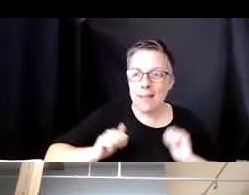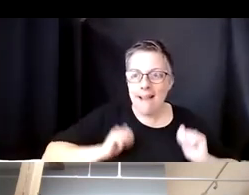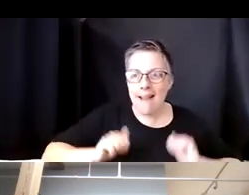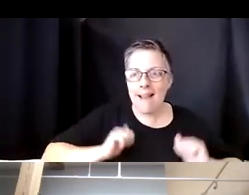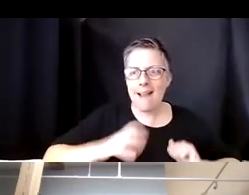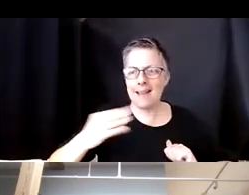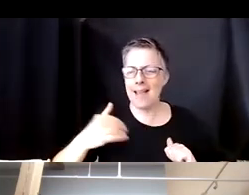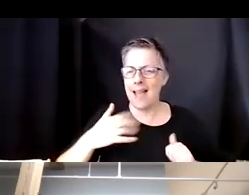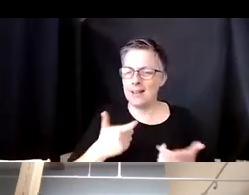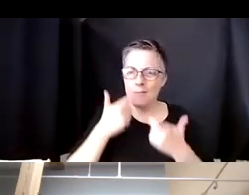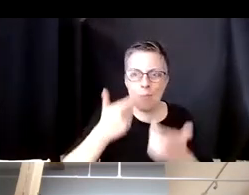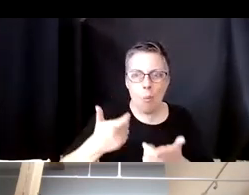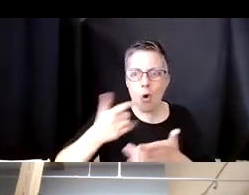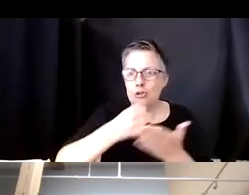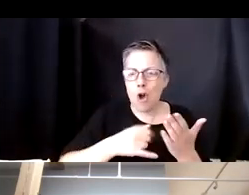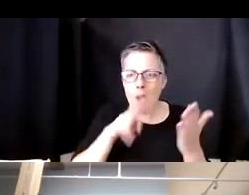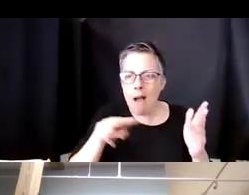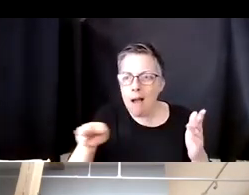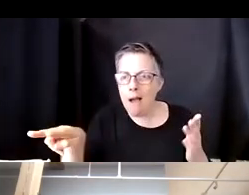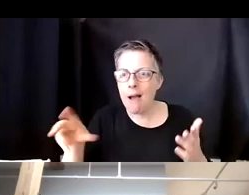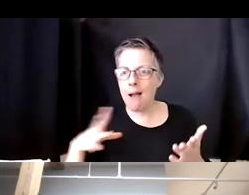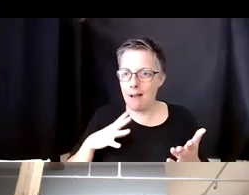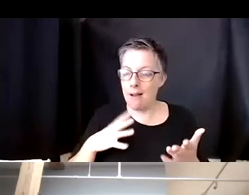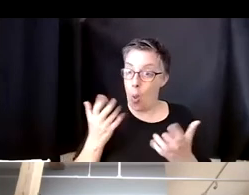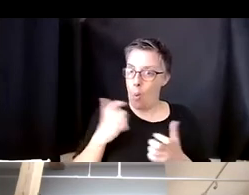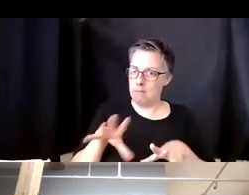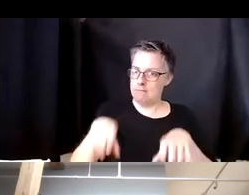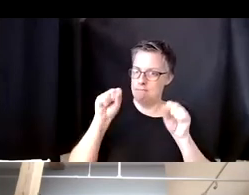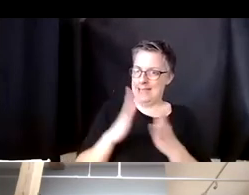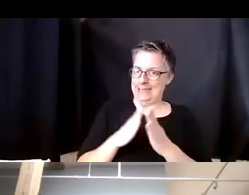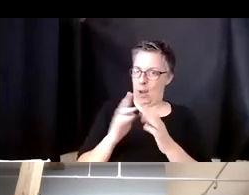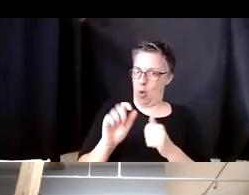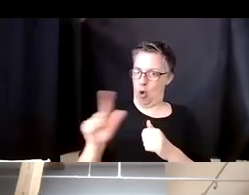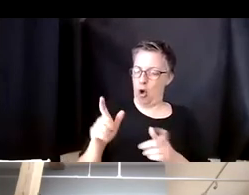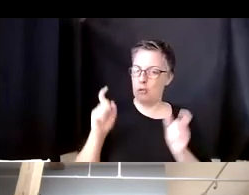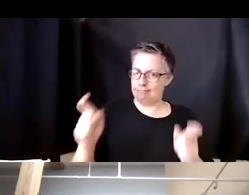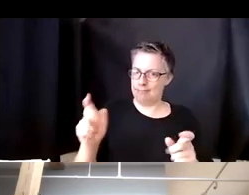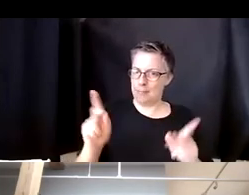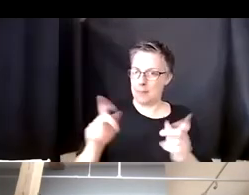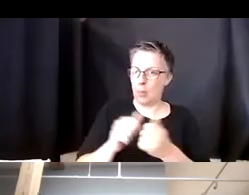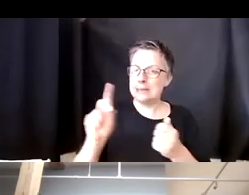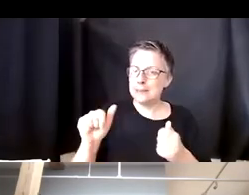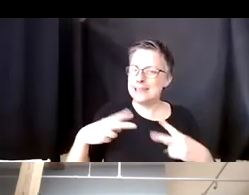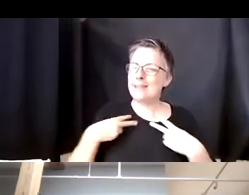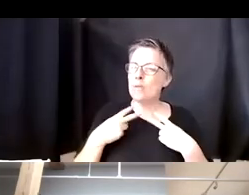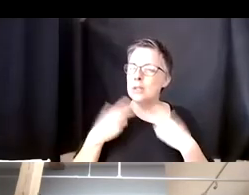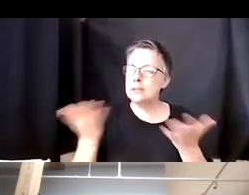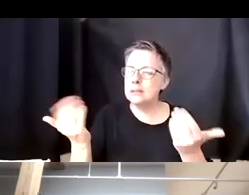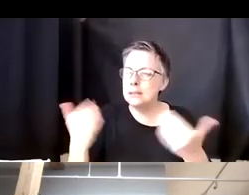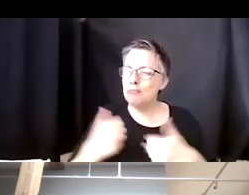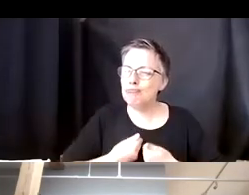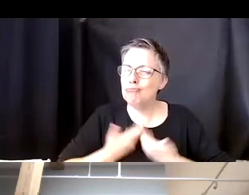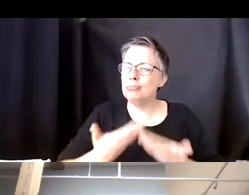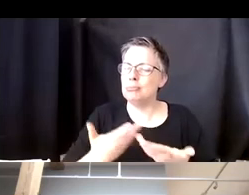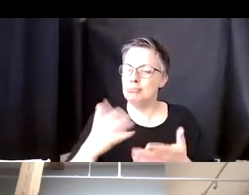they watched your art. So I want to have this town hall to give people with disabilities a voice to talk and